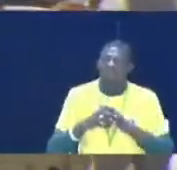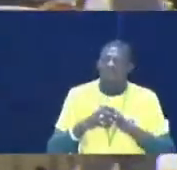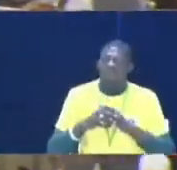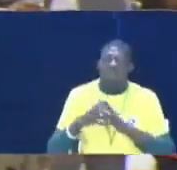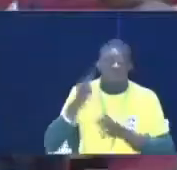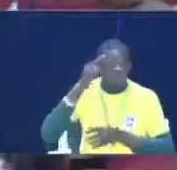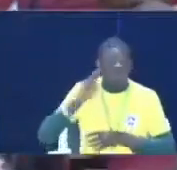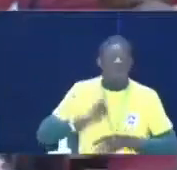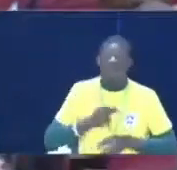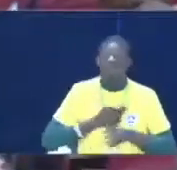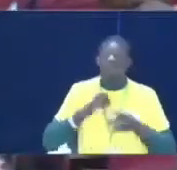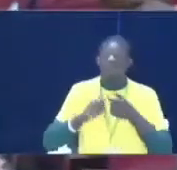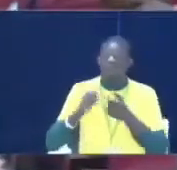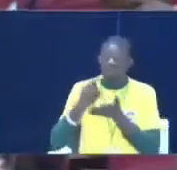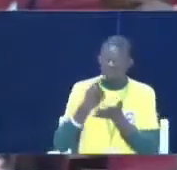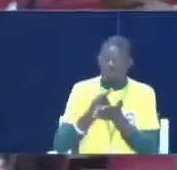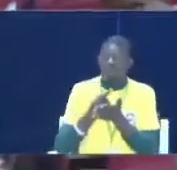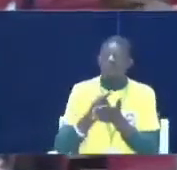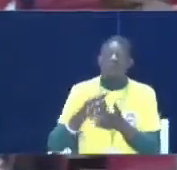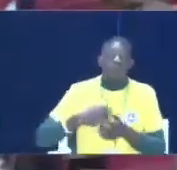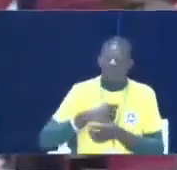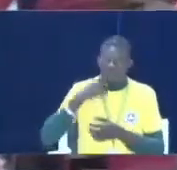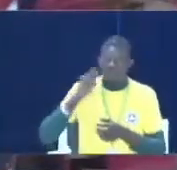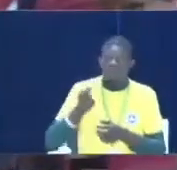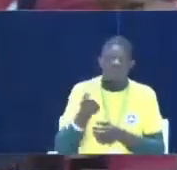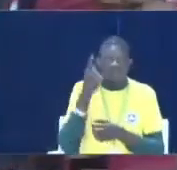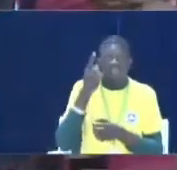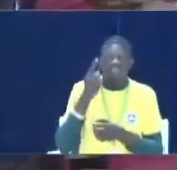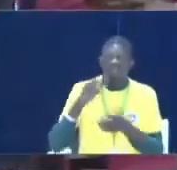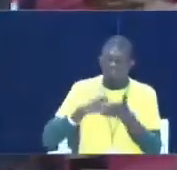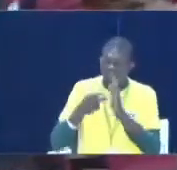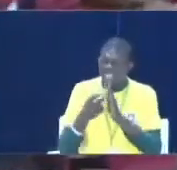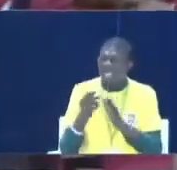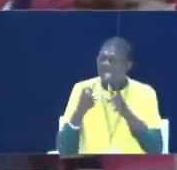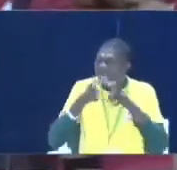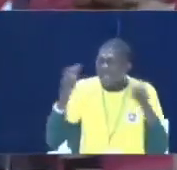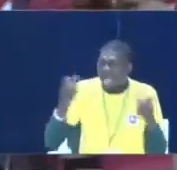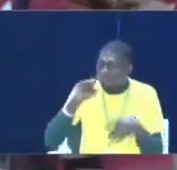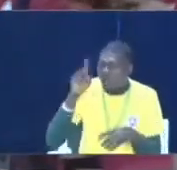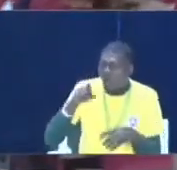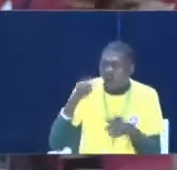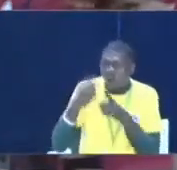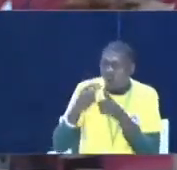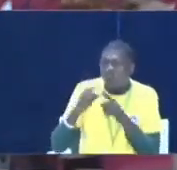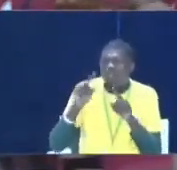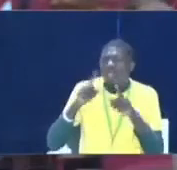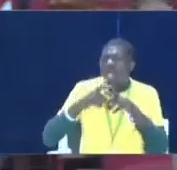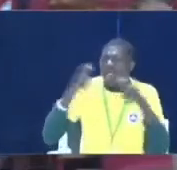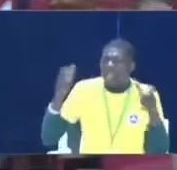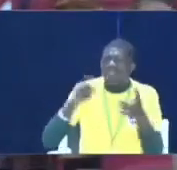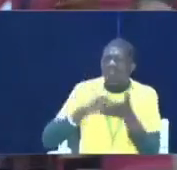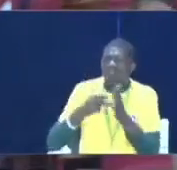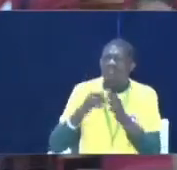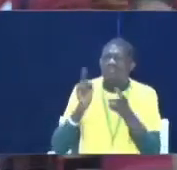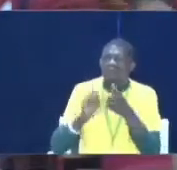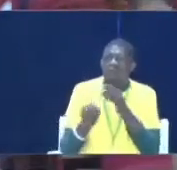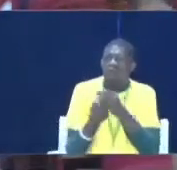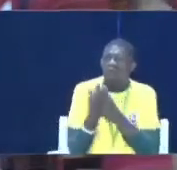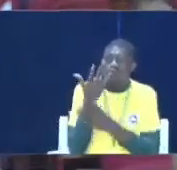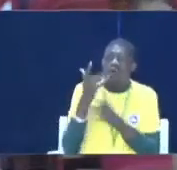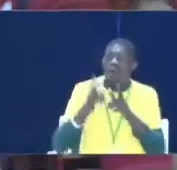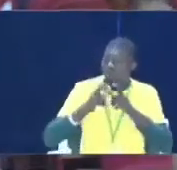For us to discuss enlarge, we must understand what enlarge means. The word enlarge means to grow